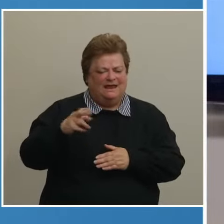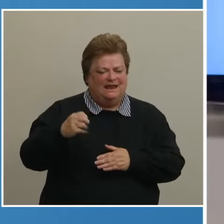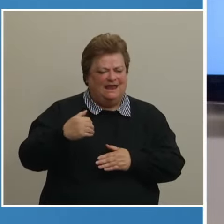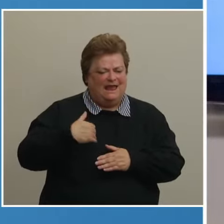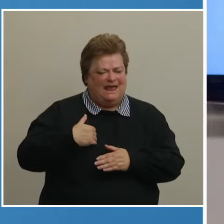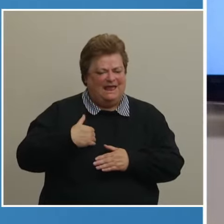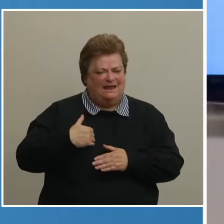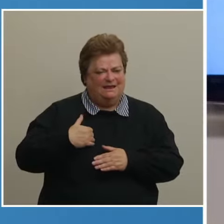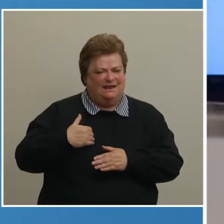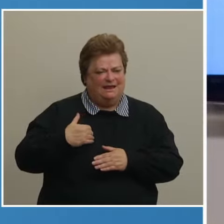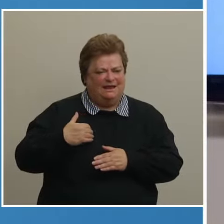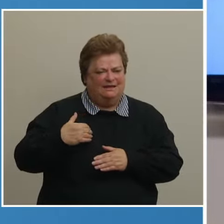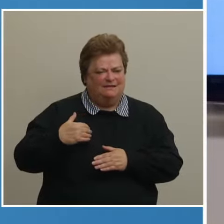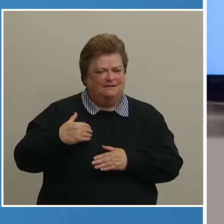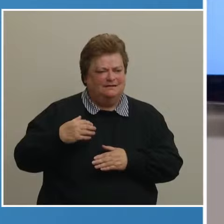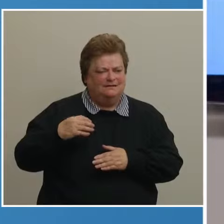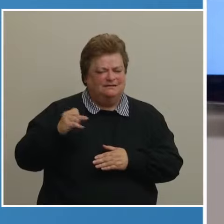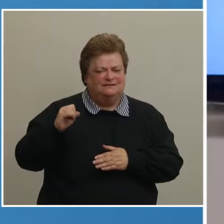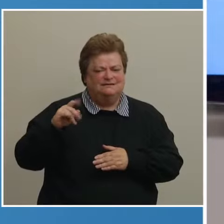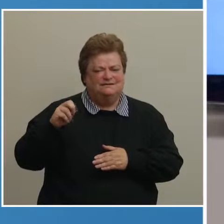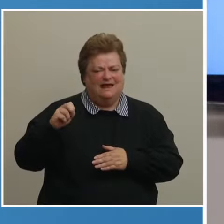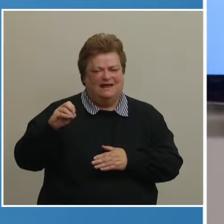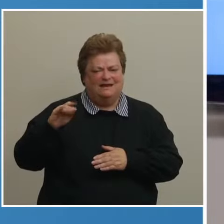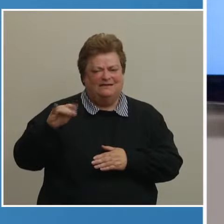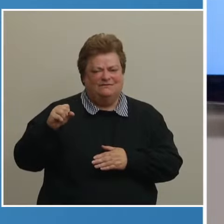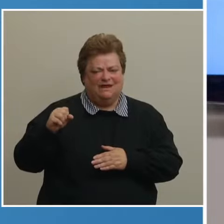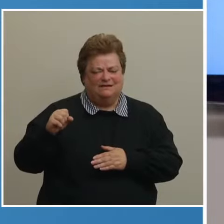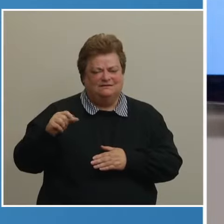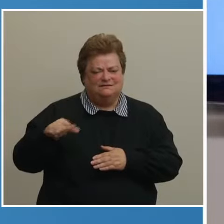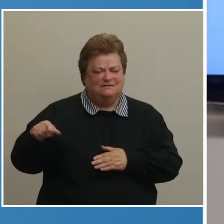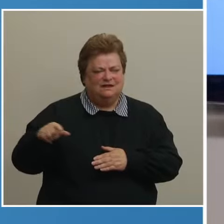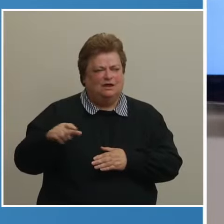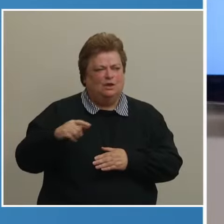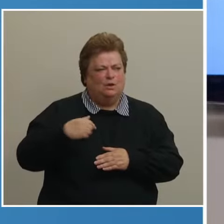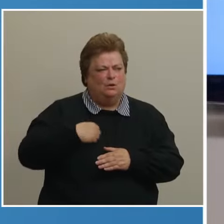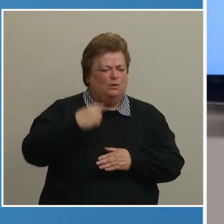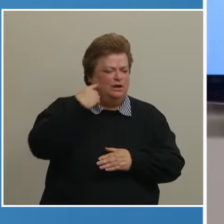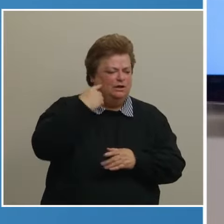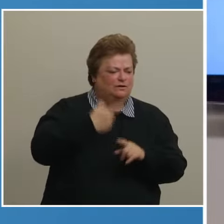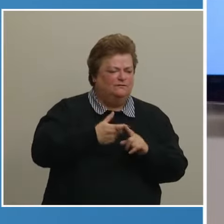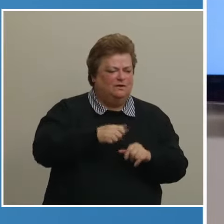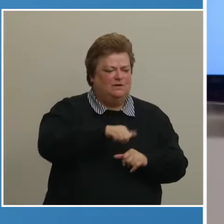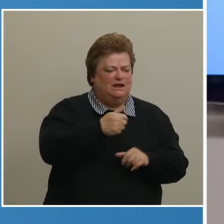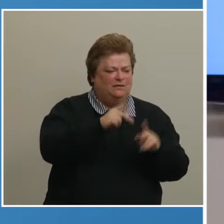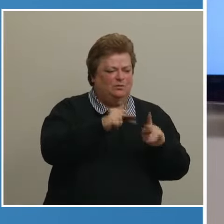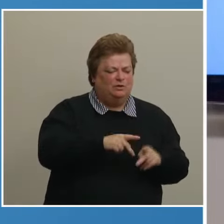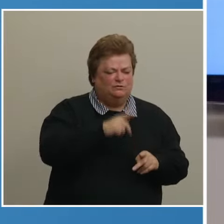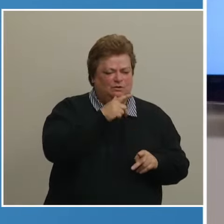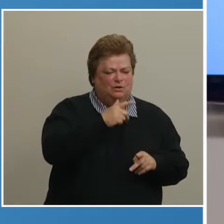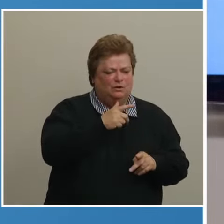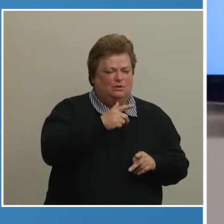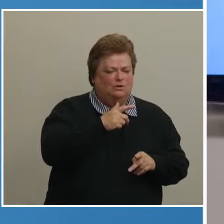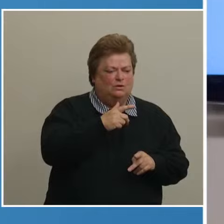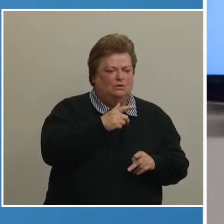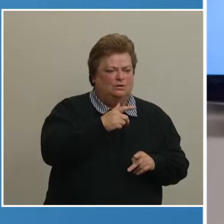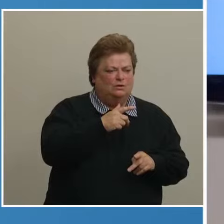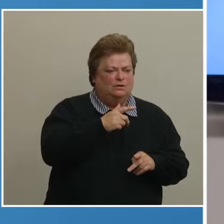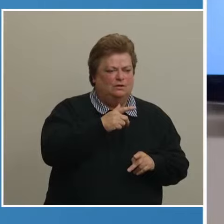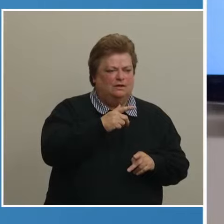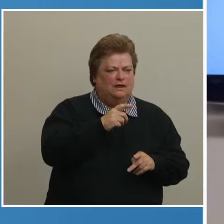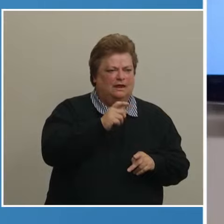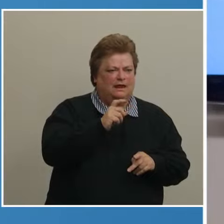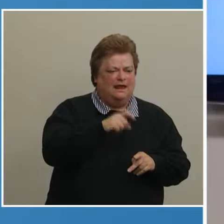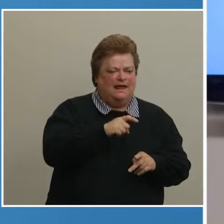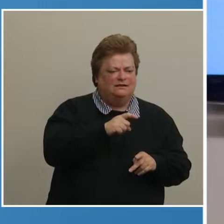a vaccine. We personally here at the Journal Star heard from another person who said they had to be taken away from PBA